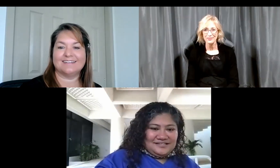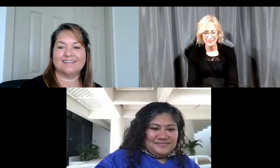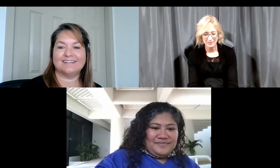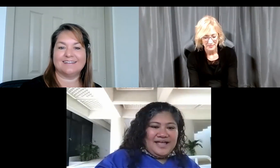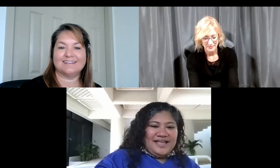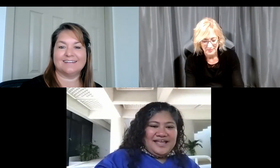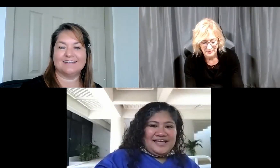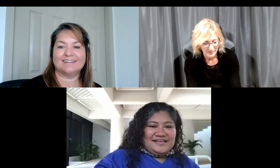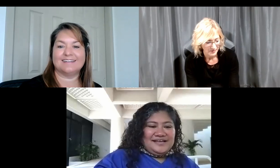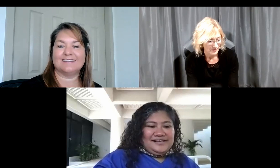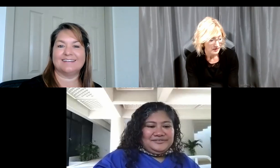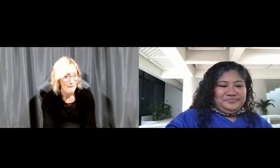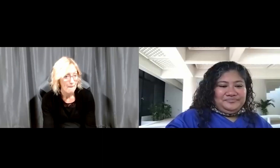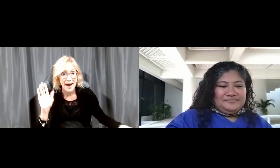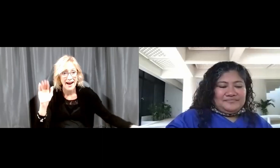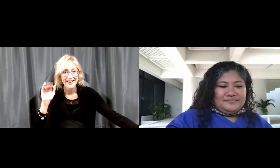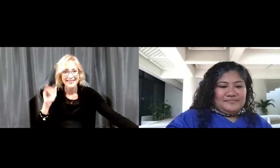Bye. Bye.